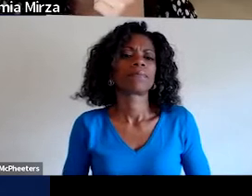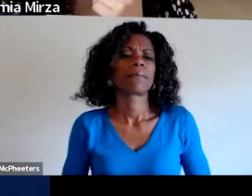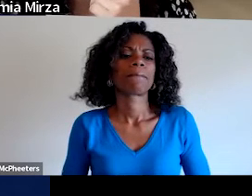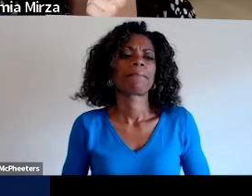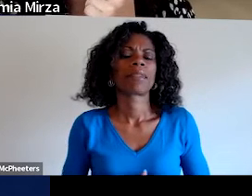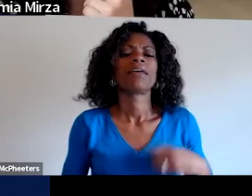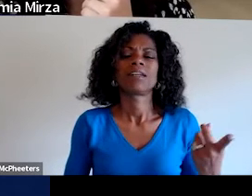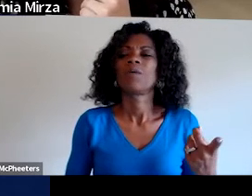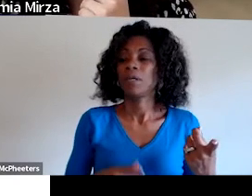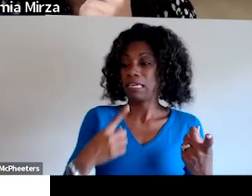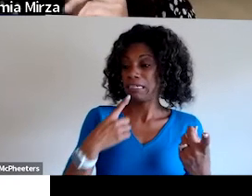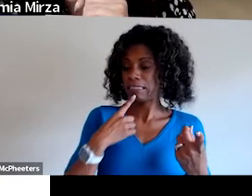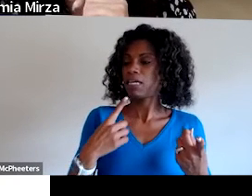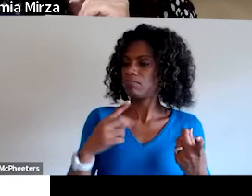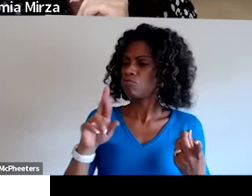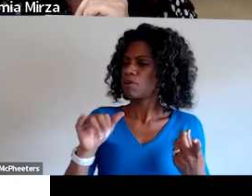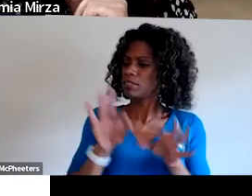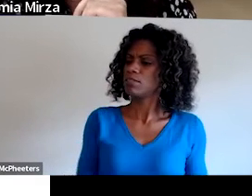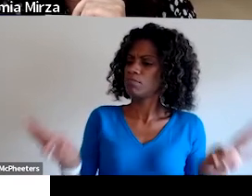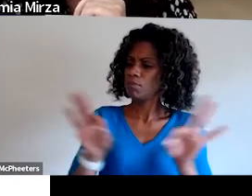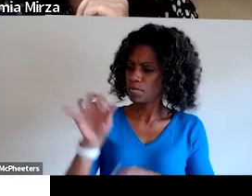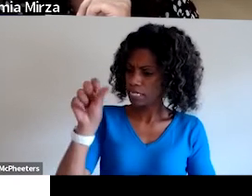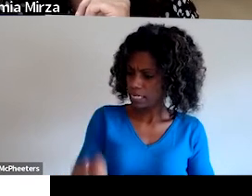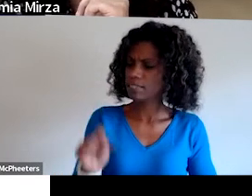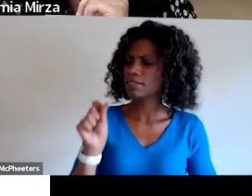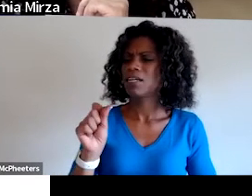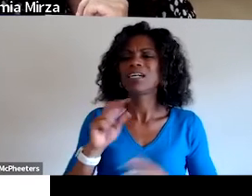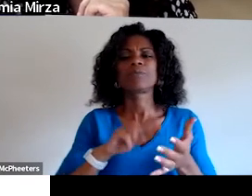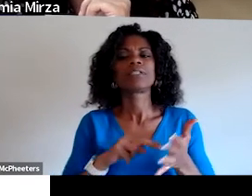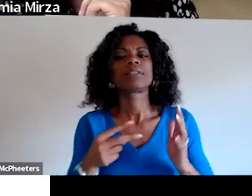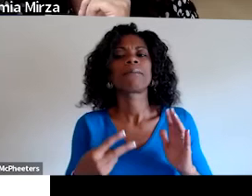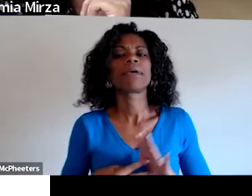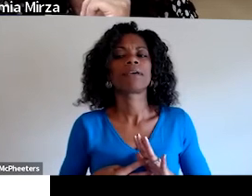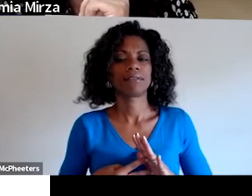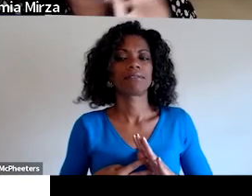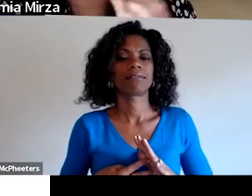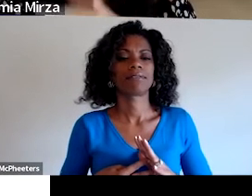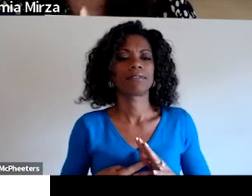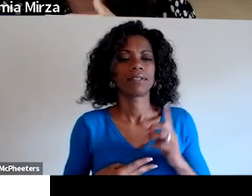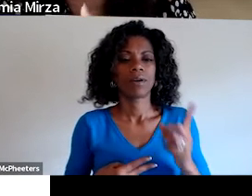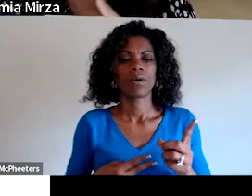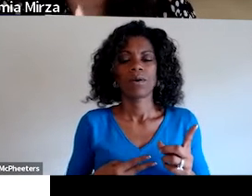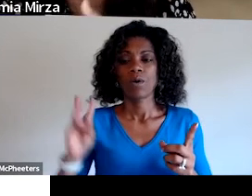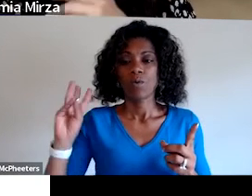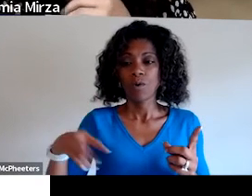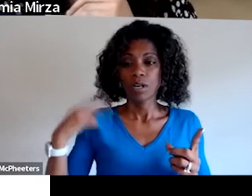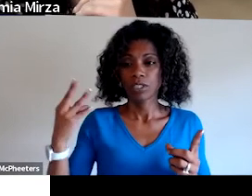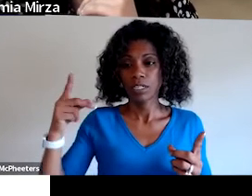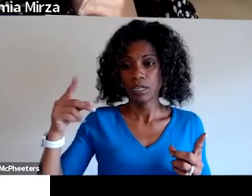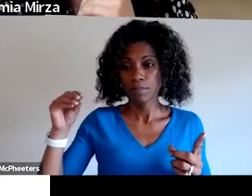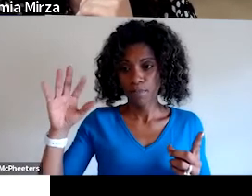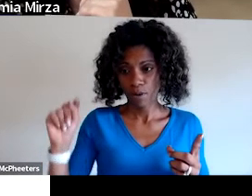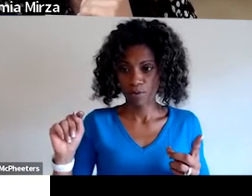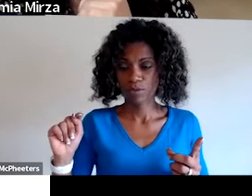that. So first, according to a study done by the Washington Post, after 2020, after George